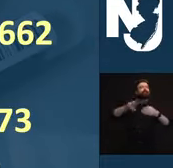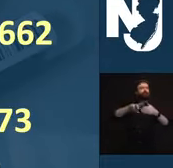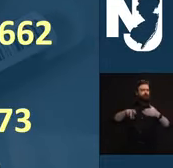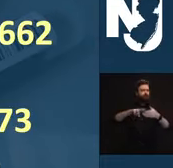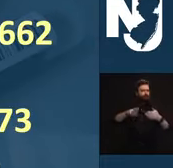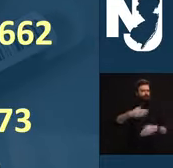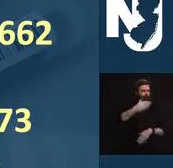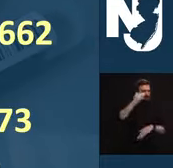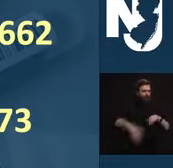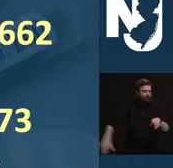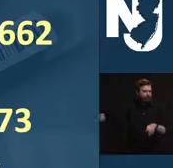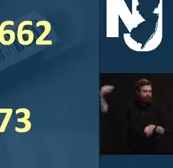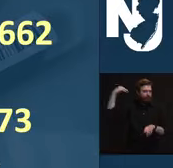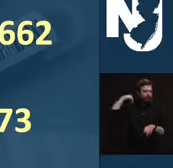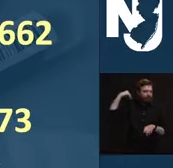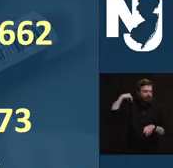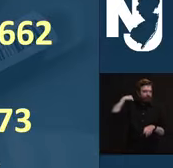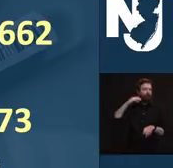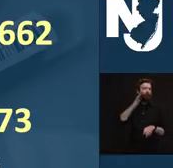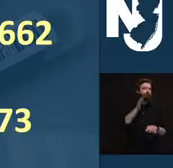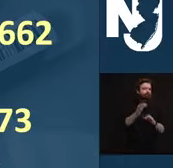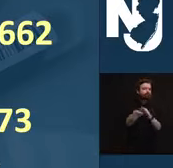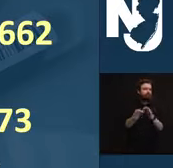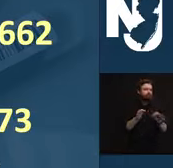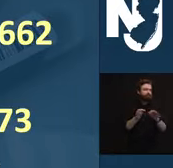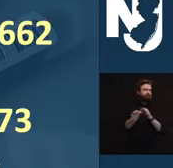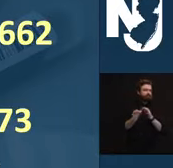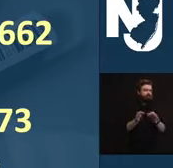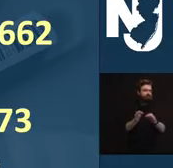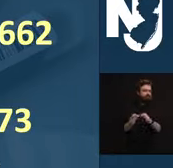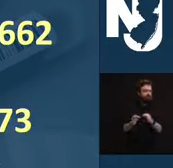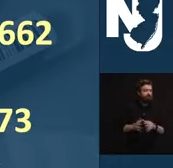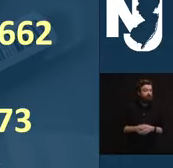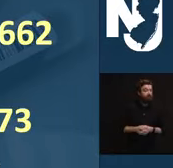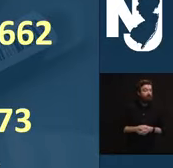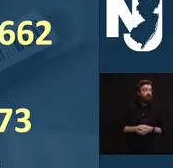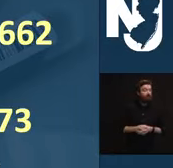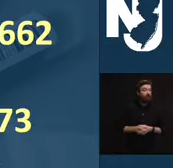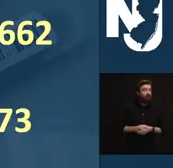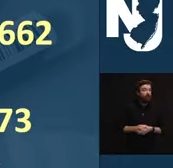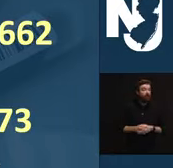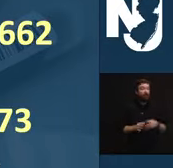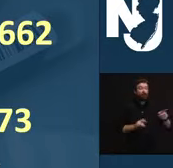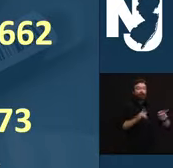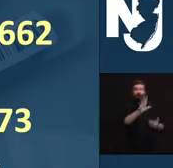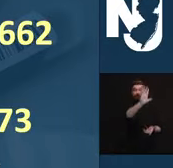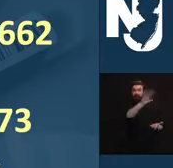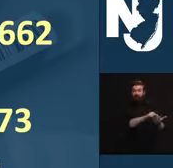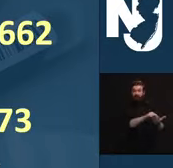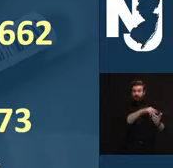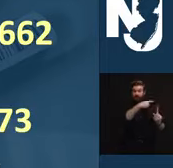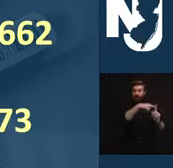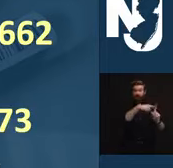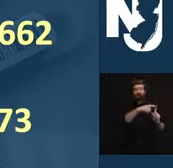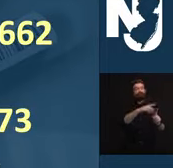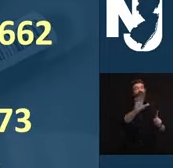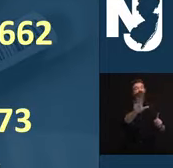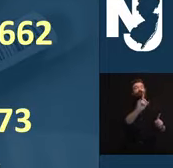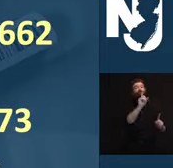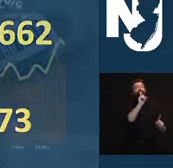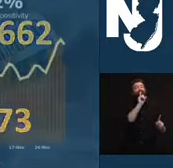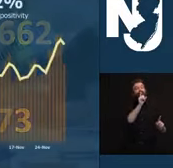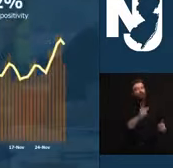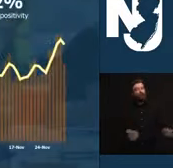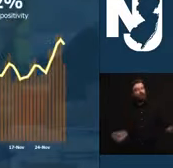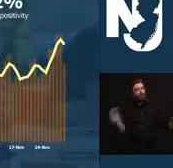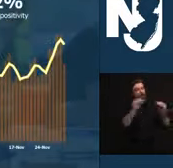trust me, there are more cases than 5,673 when you add in the antigen tests. So the